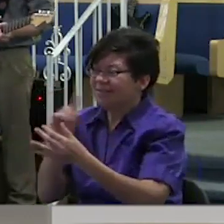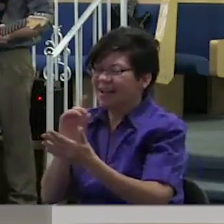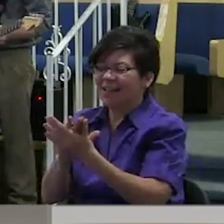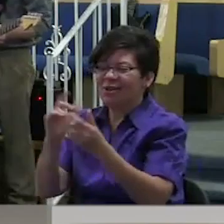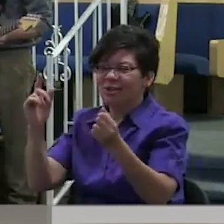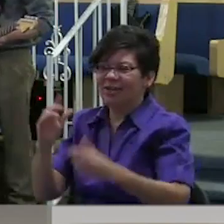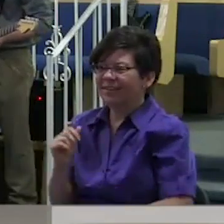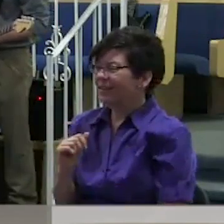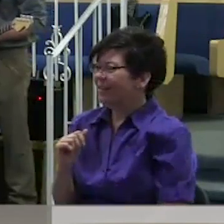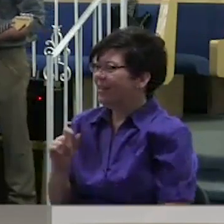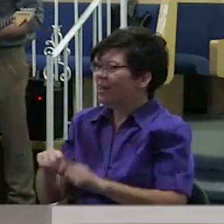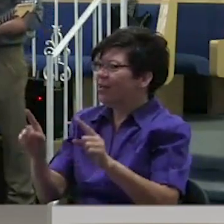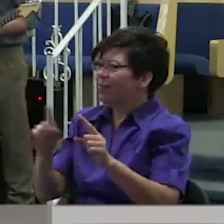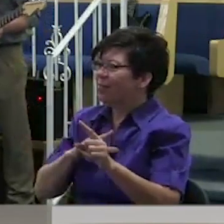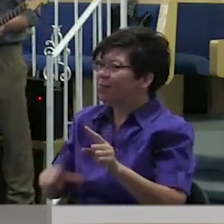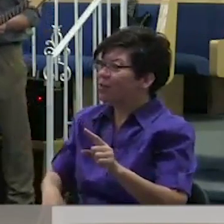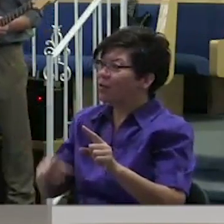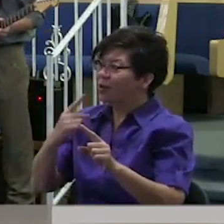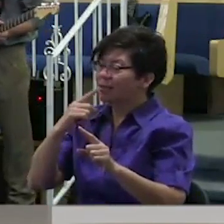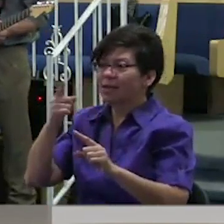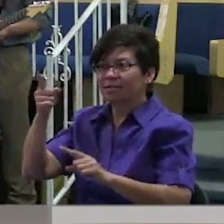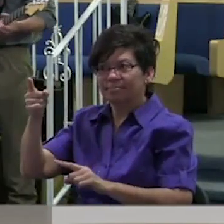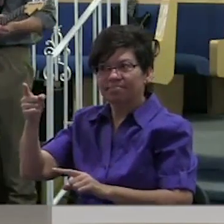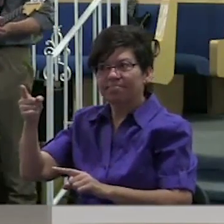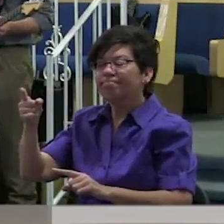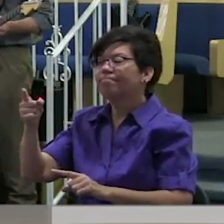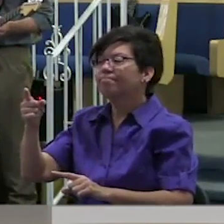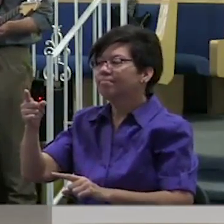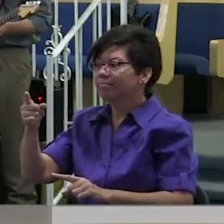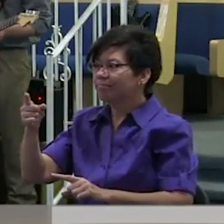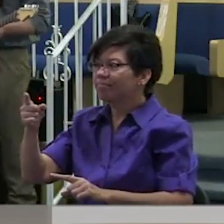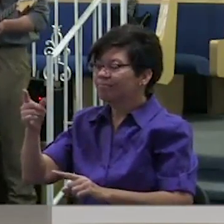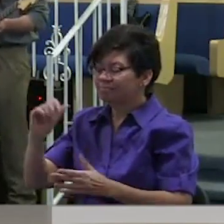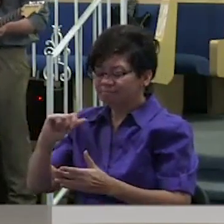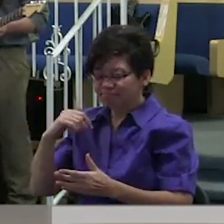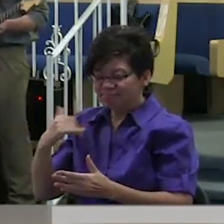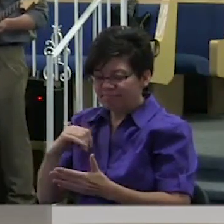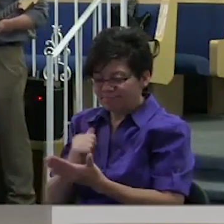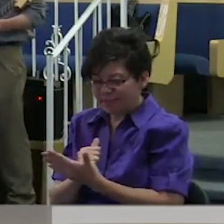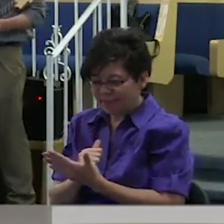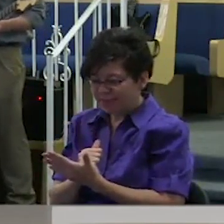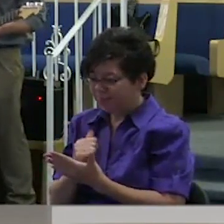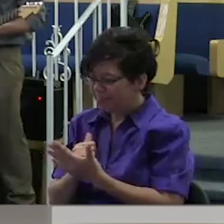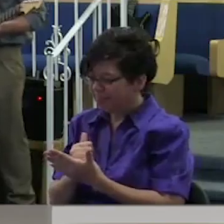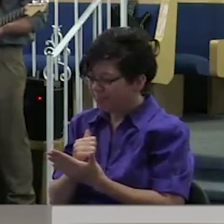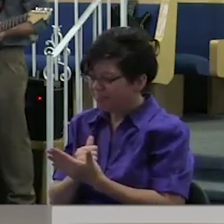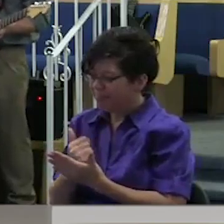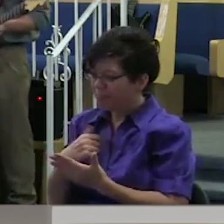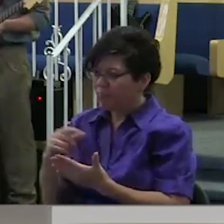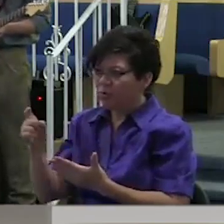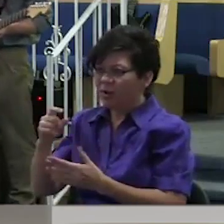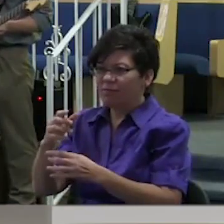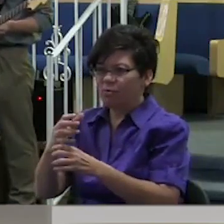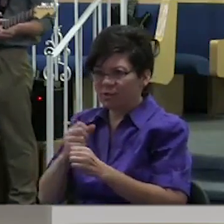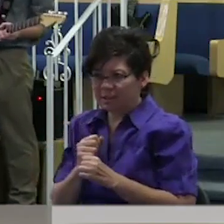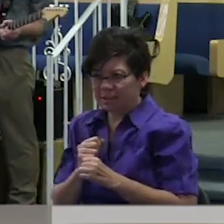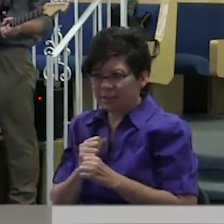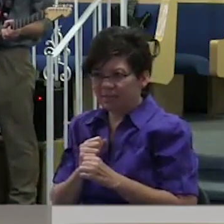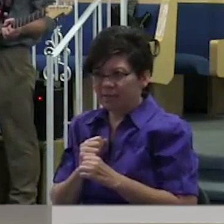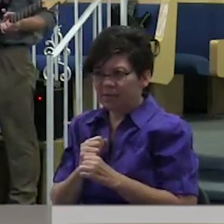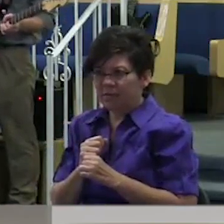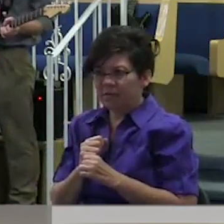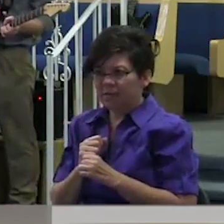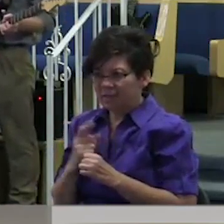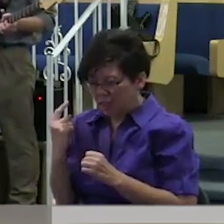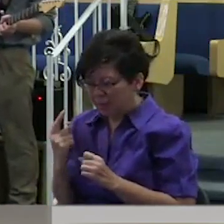Hallelujah. But the Lord says differently. Amen. We still have to receive something from